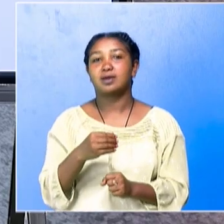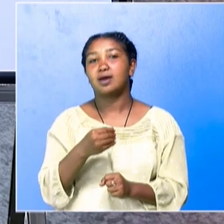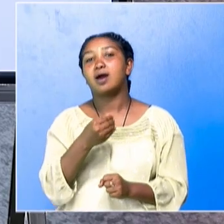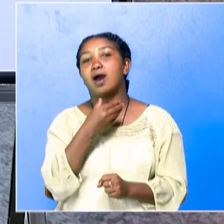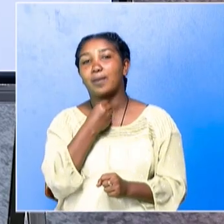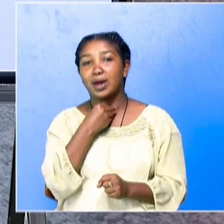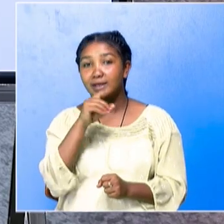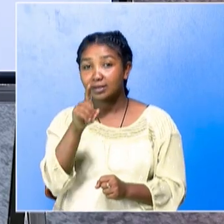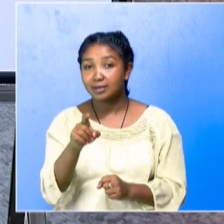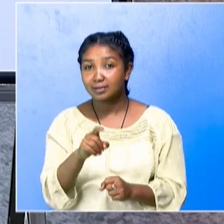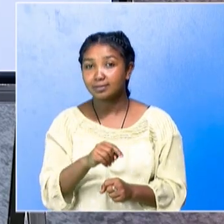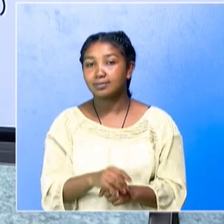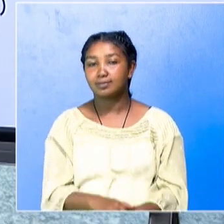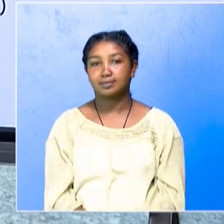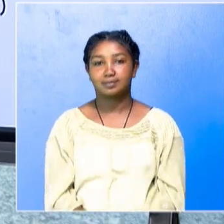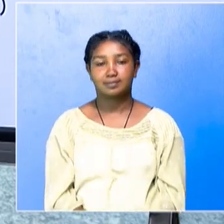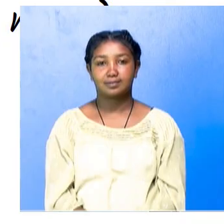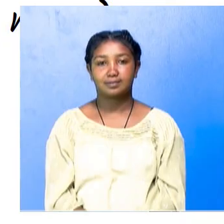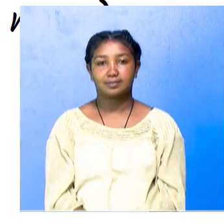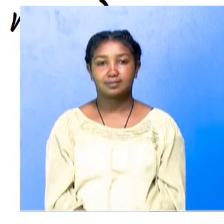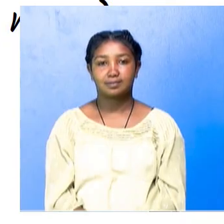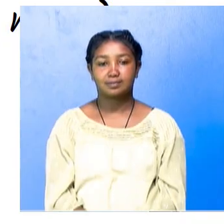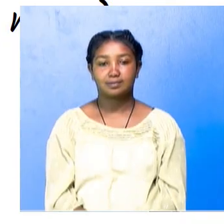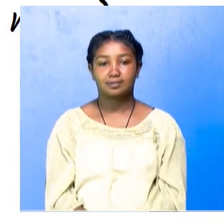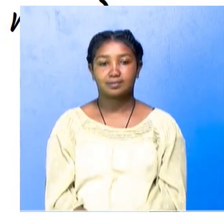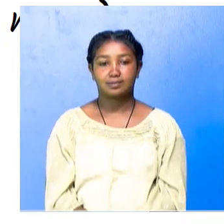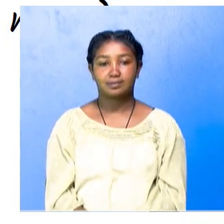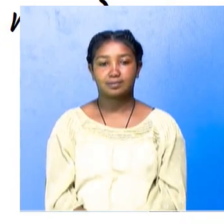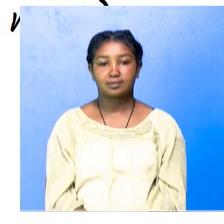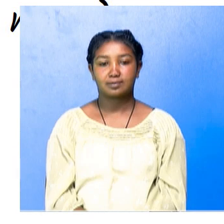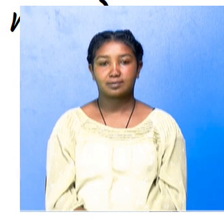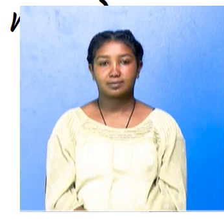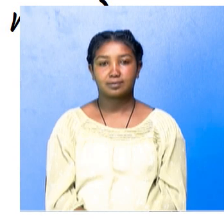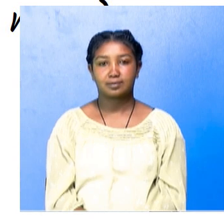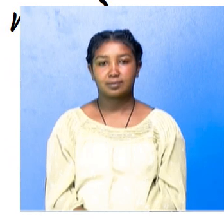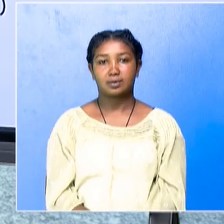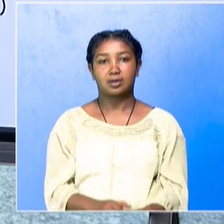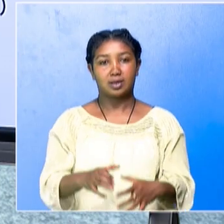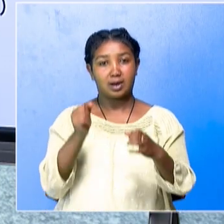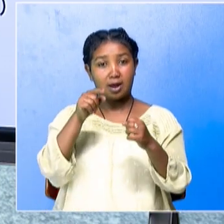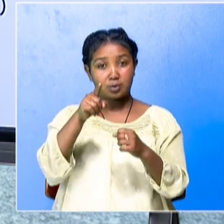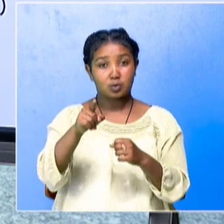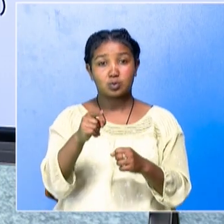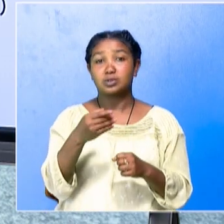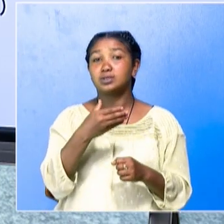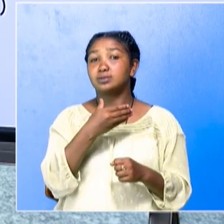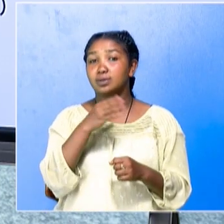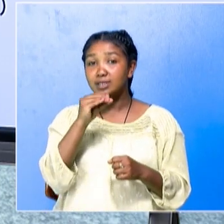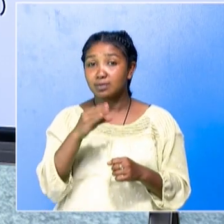Amharic. Blank, you speak Amharic. We can add here. Can you speak